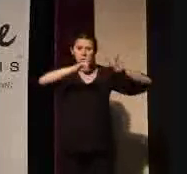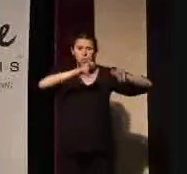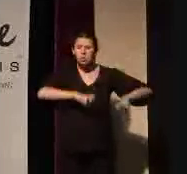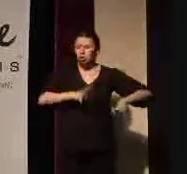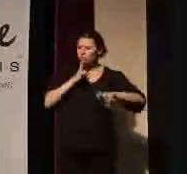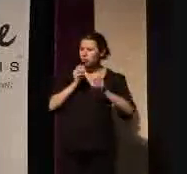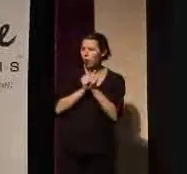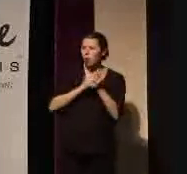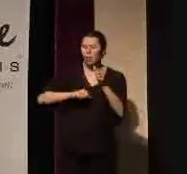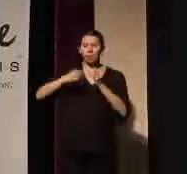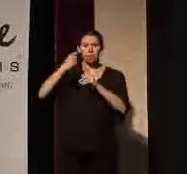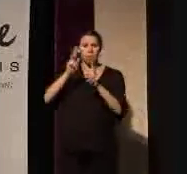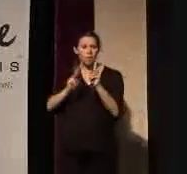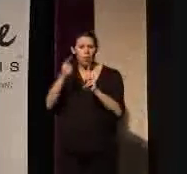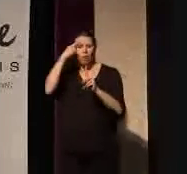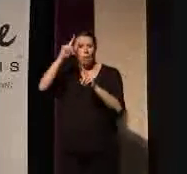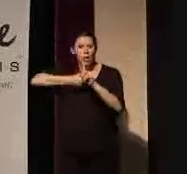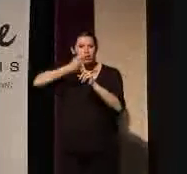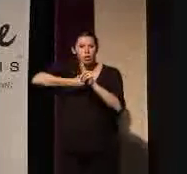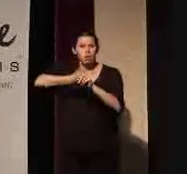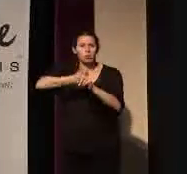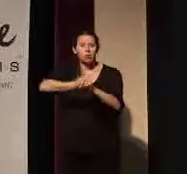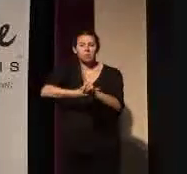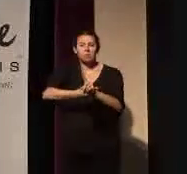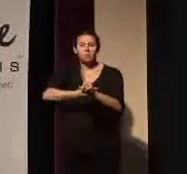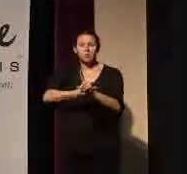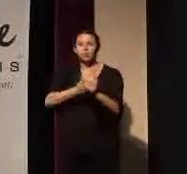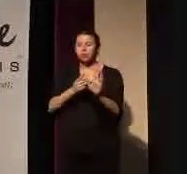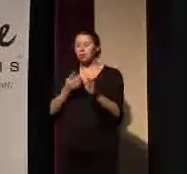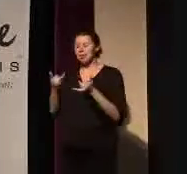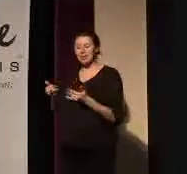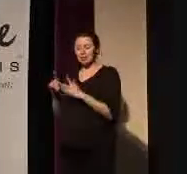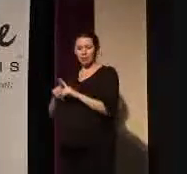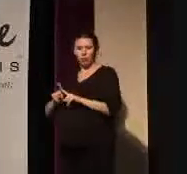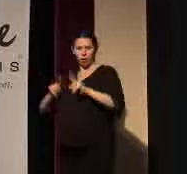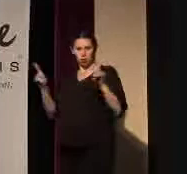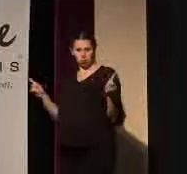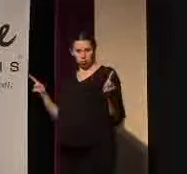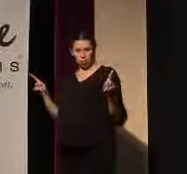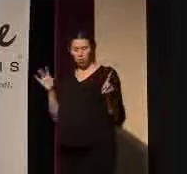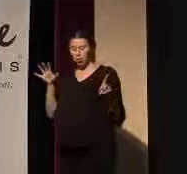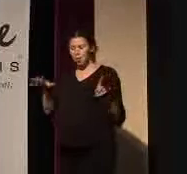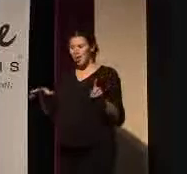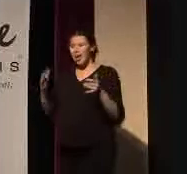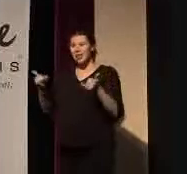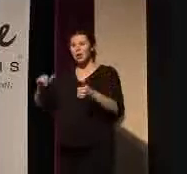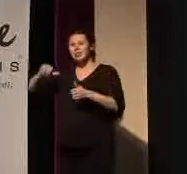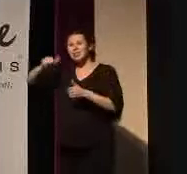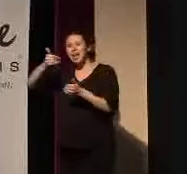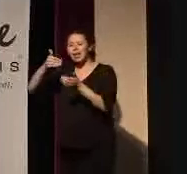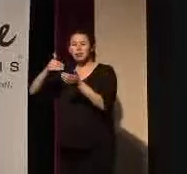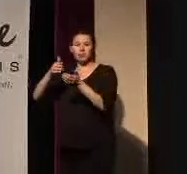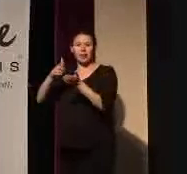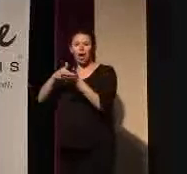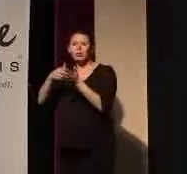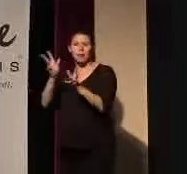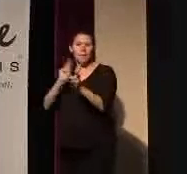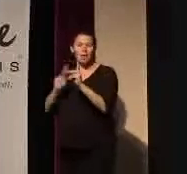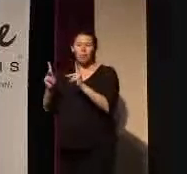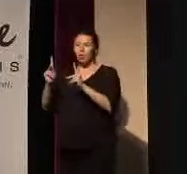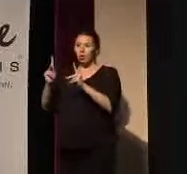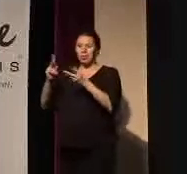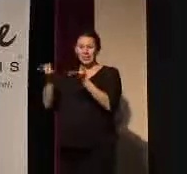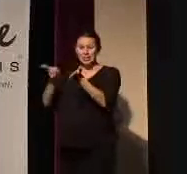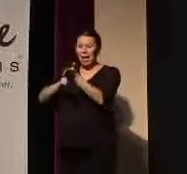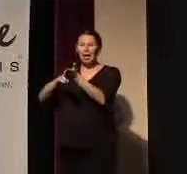really get the full story to write my book. But here are my concerns. When tens of thousands of people in the community sign a petition that they don't